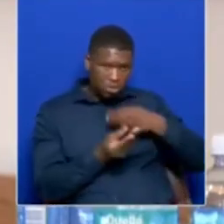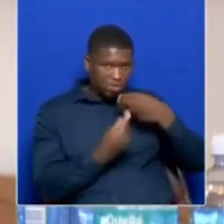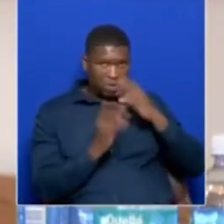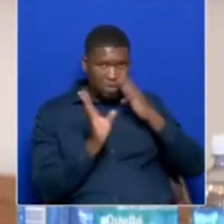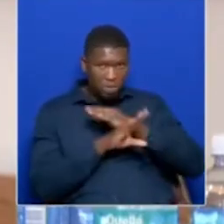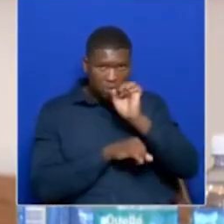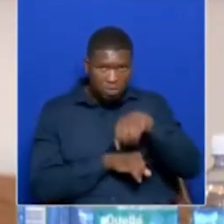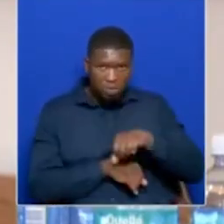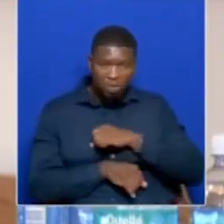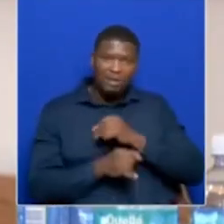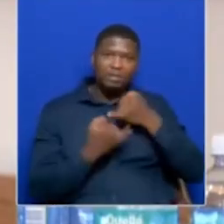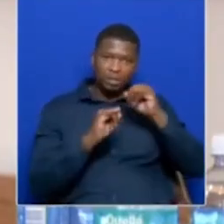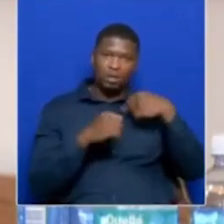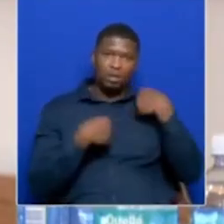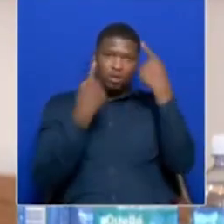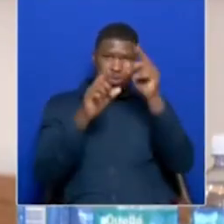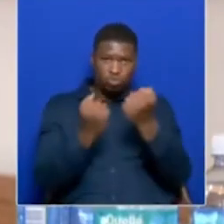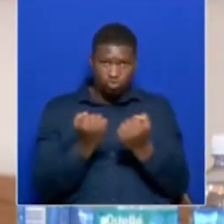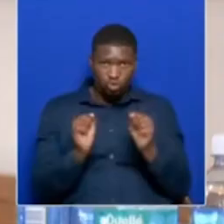Am I correct?